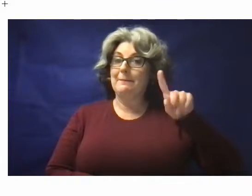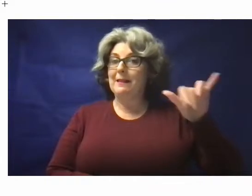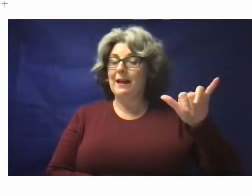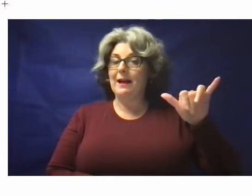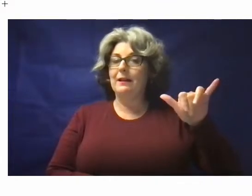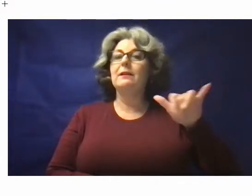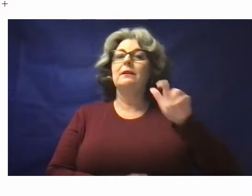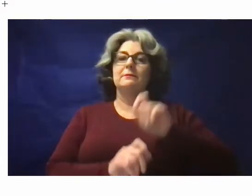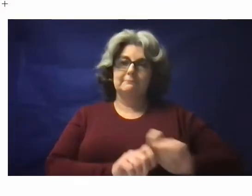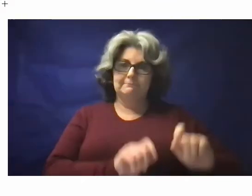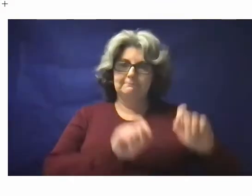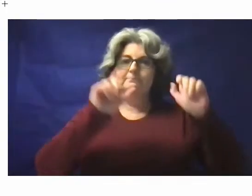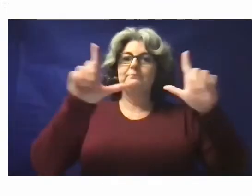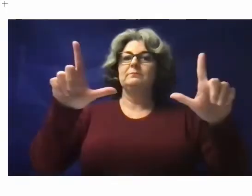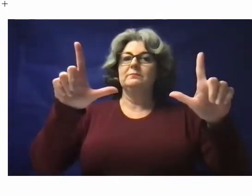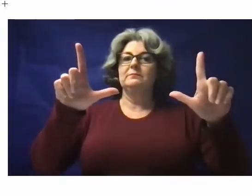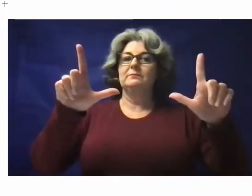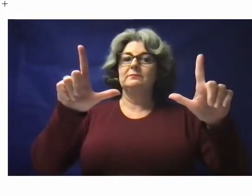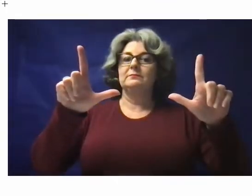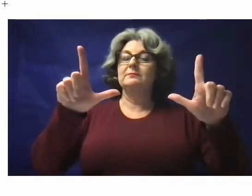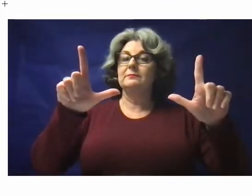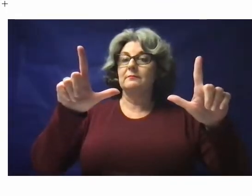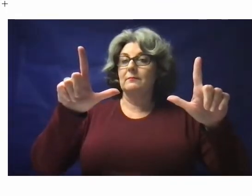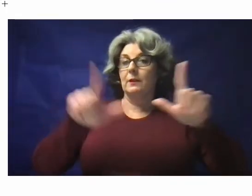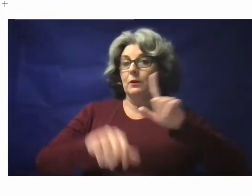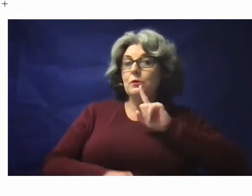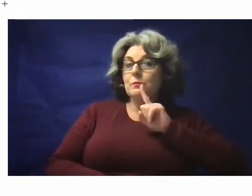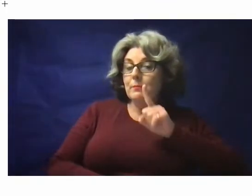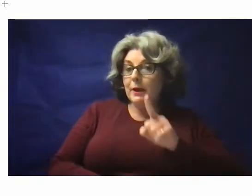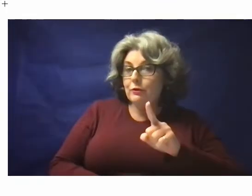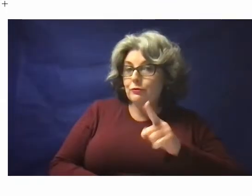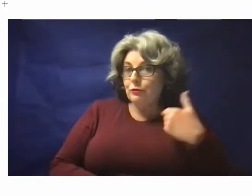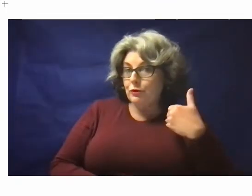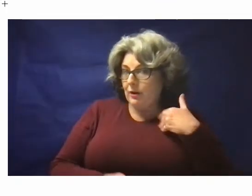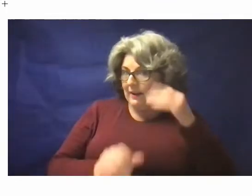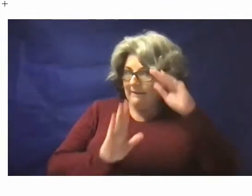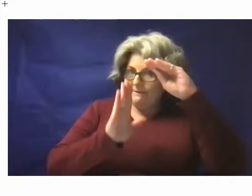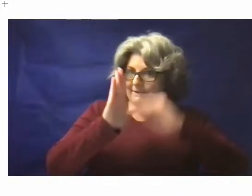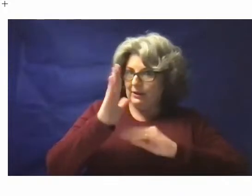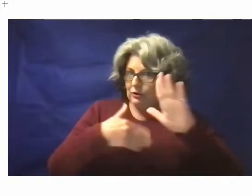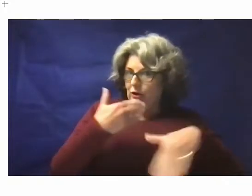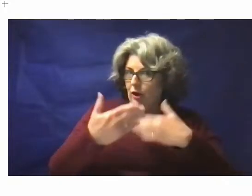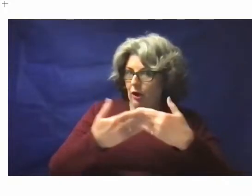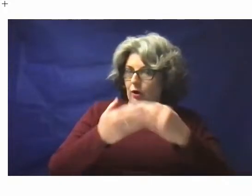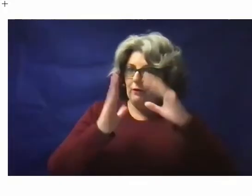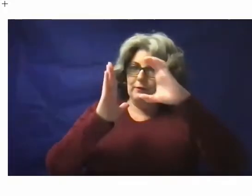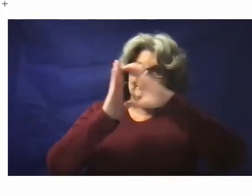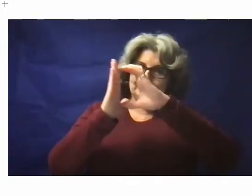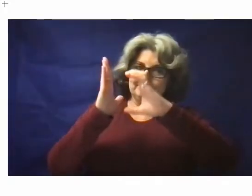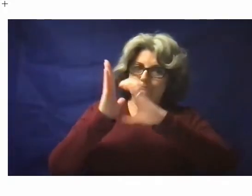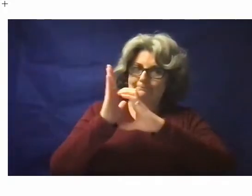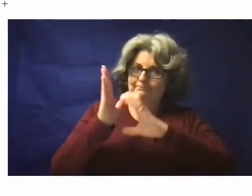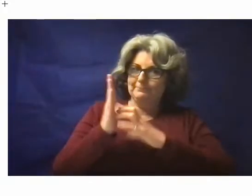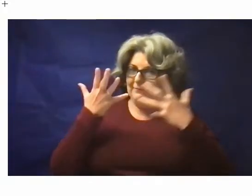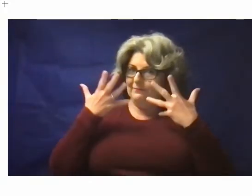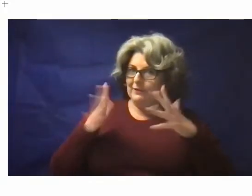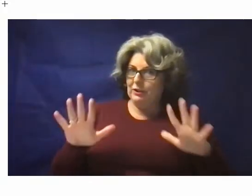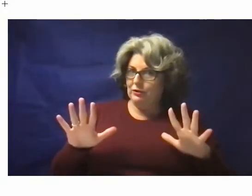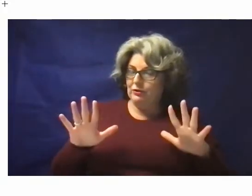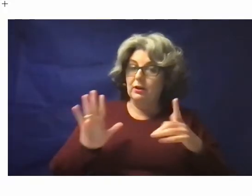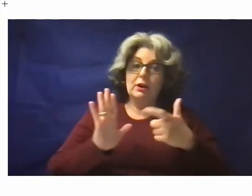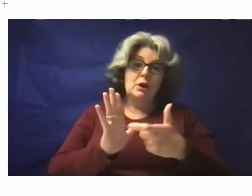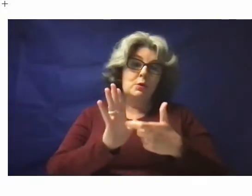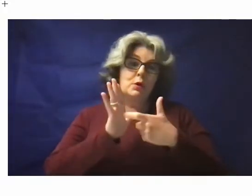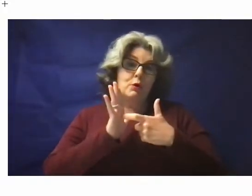to the screen, which will allow you to ensure that you have completed all the sections required. The list of requirements will